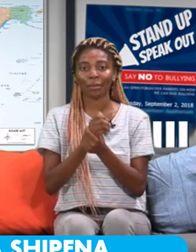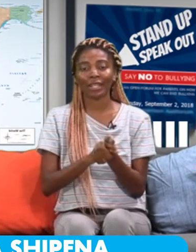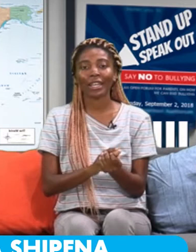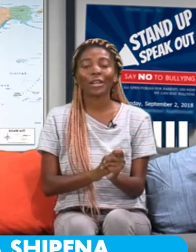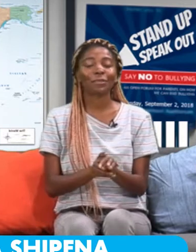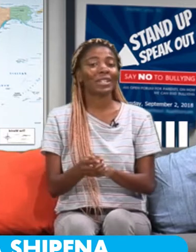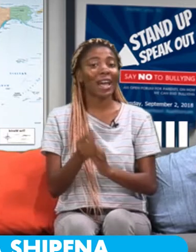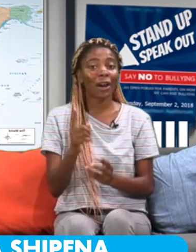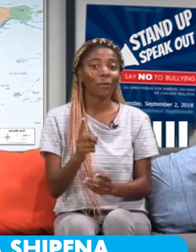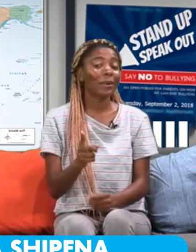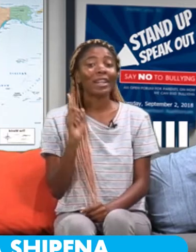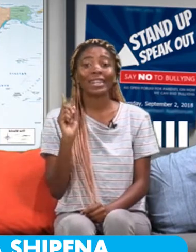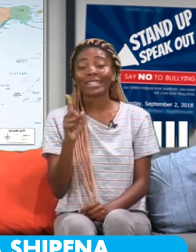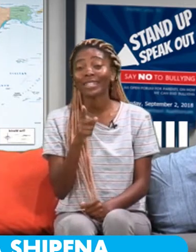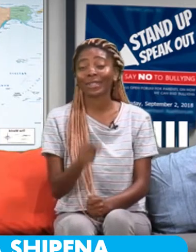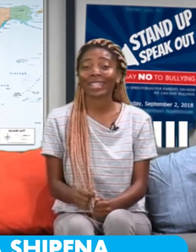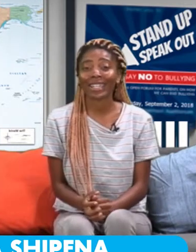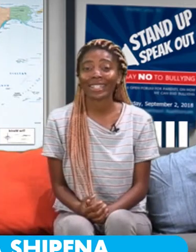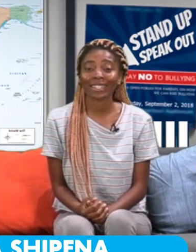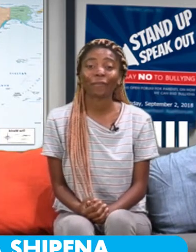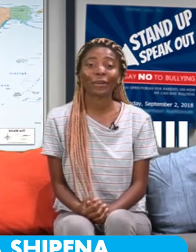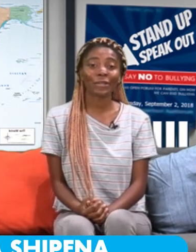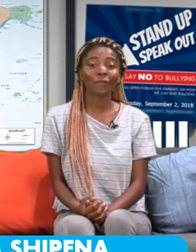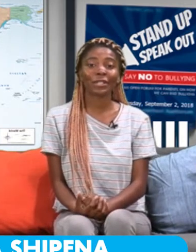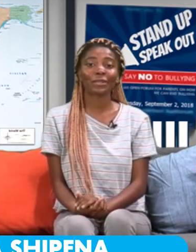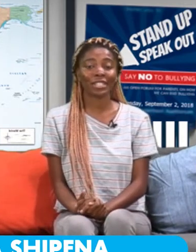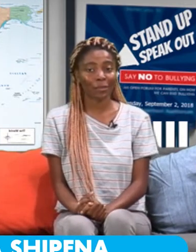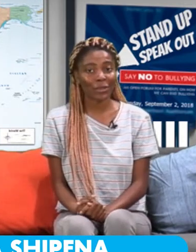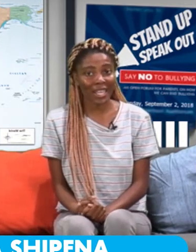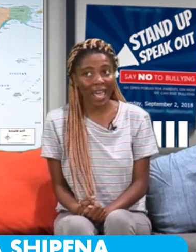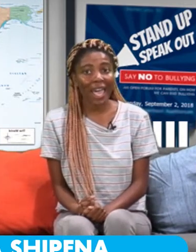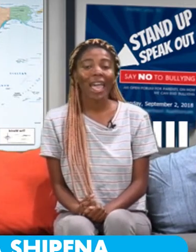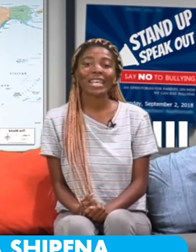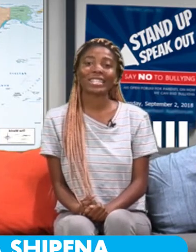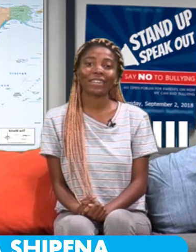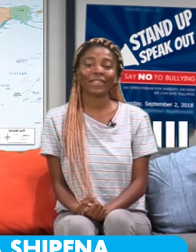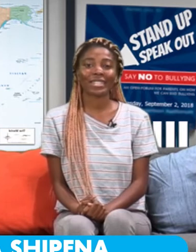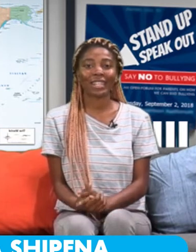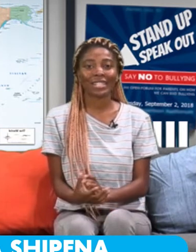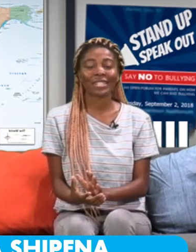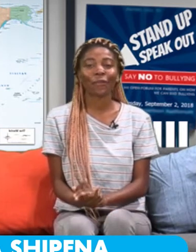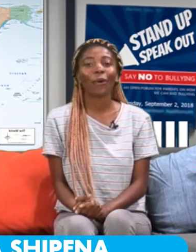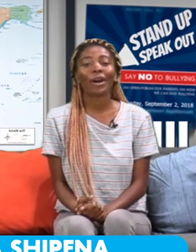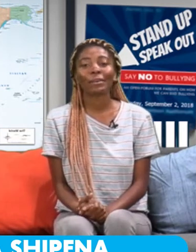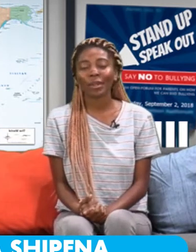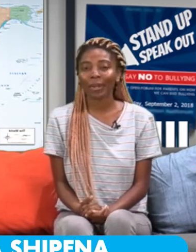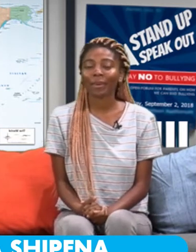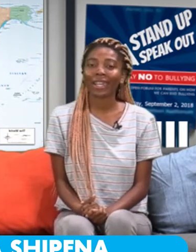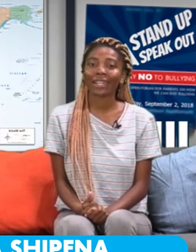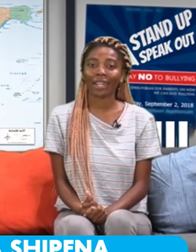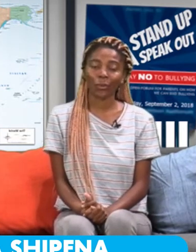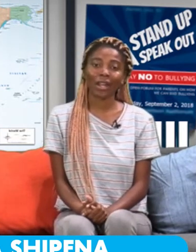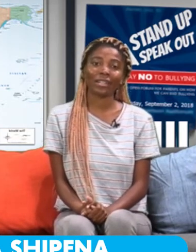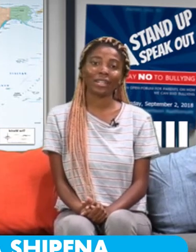sanitized properly. But now, let's get to the exciting stuff. We cross over to Teacher Mutsa as she gives us the lessons for